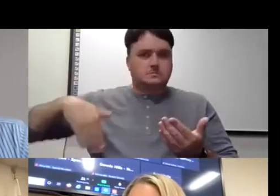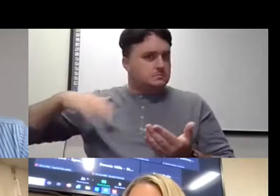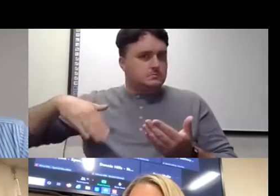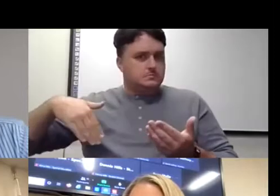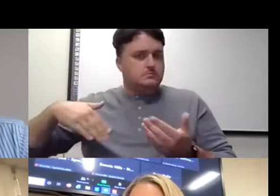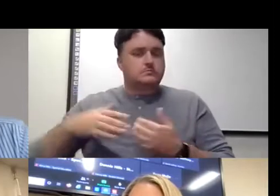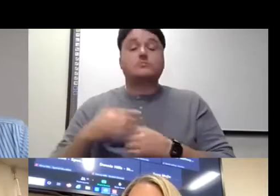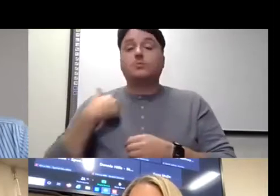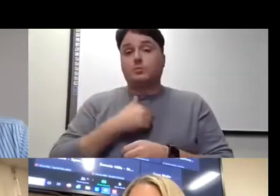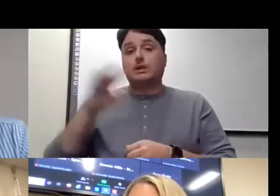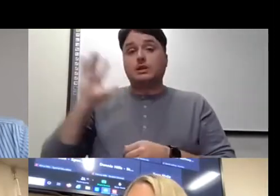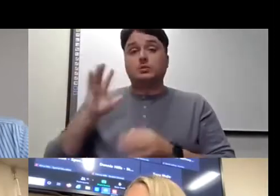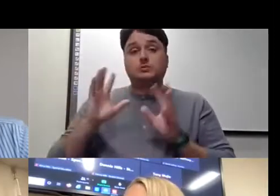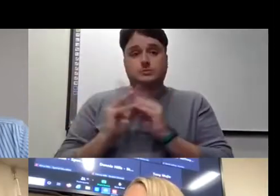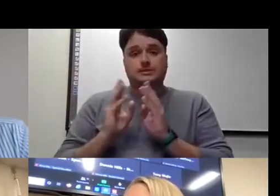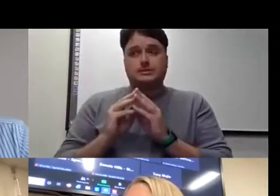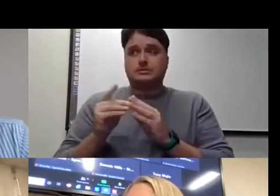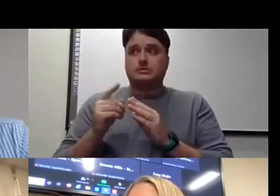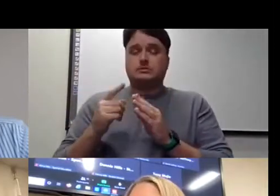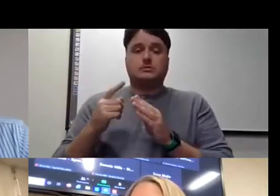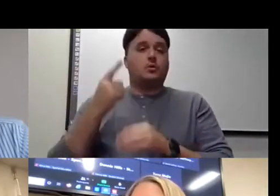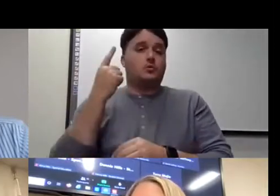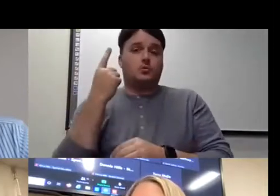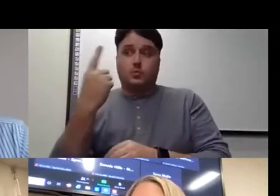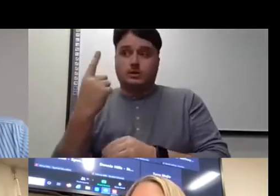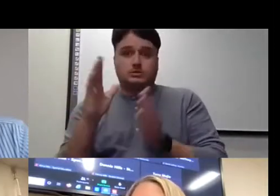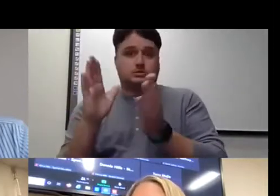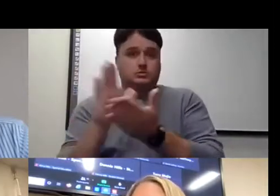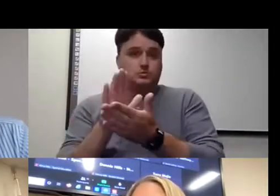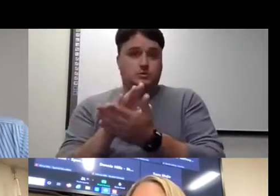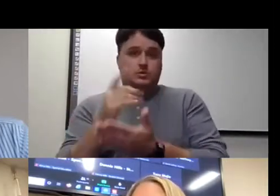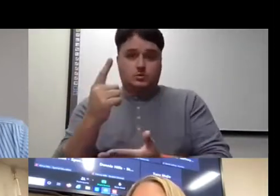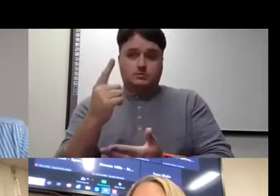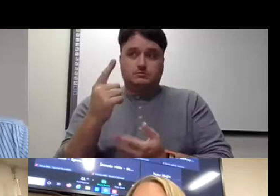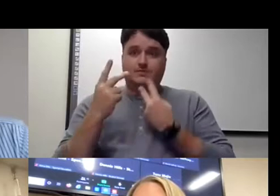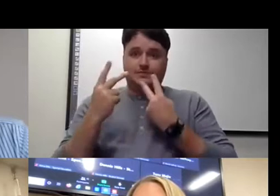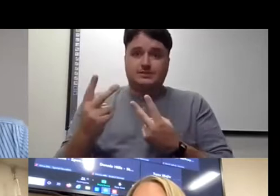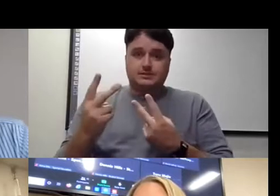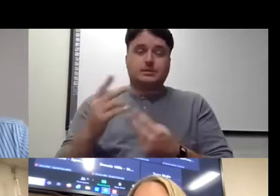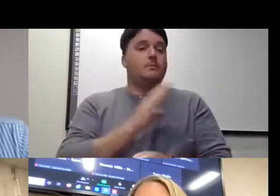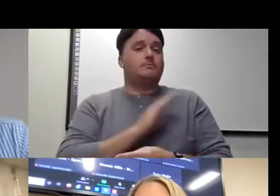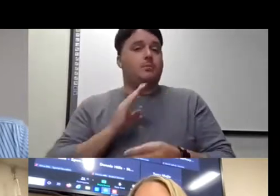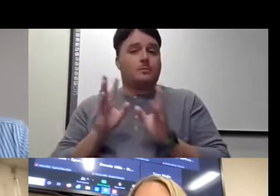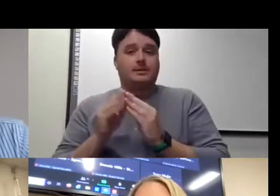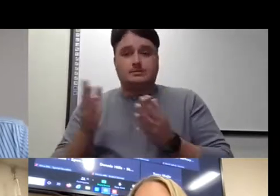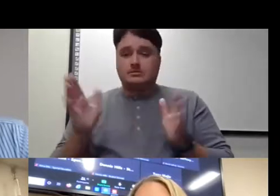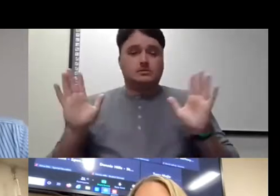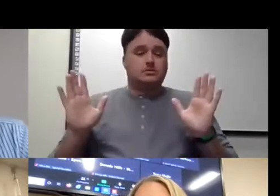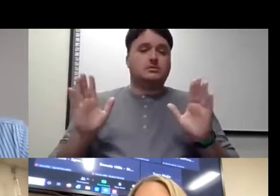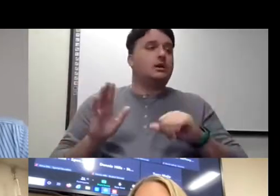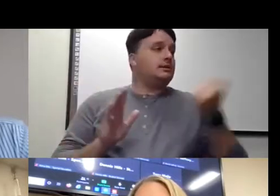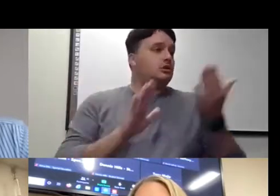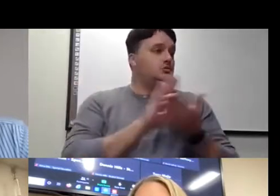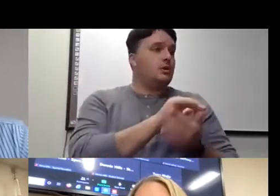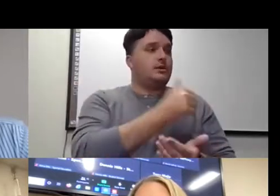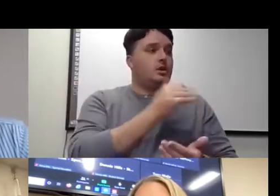We used to meet like one school and it was a school visit, then it was a board meeting, then it was another school visit, then another board meeting. And we